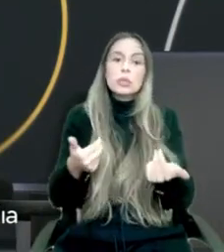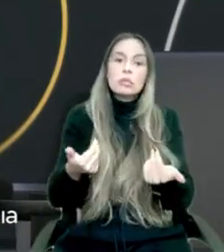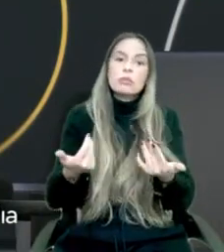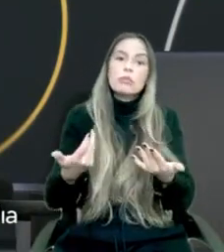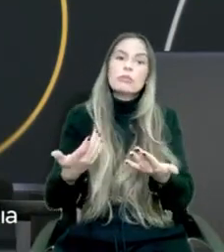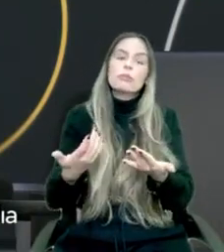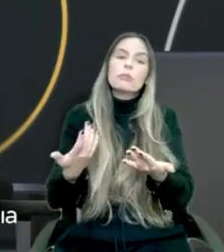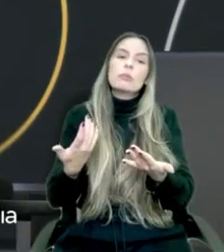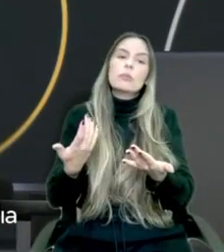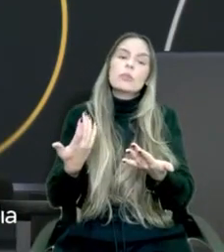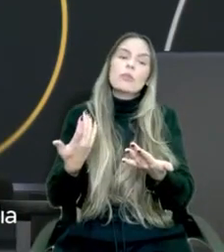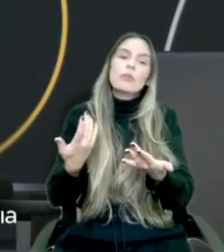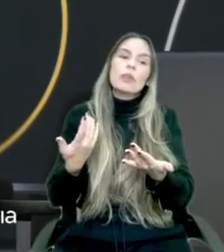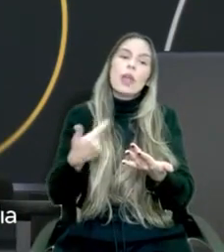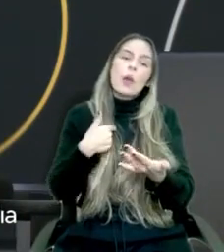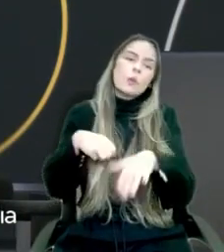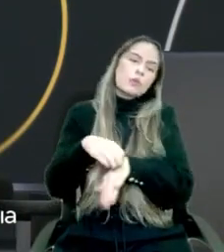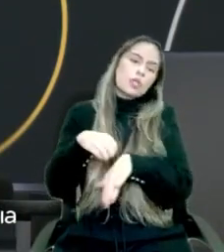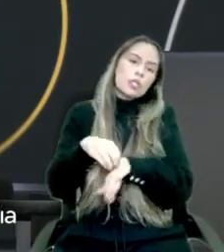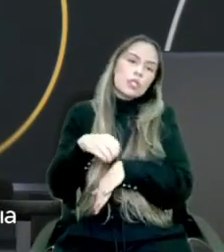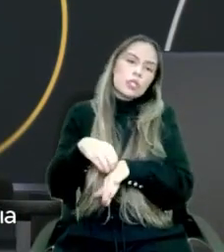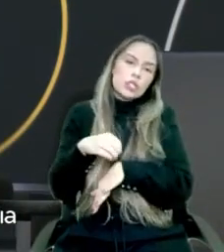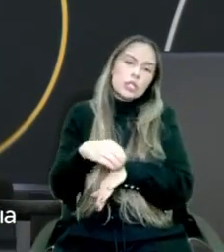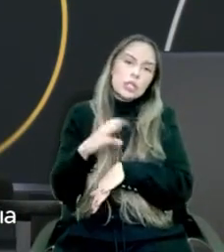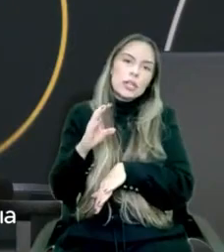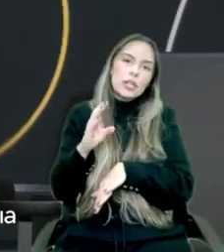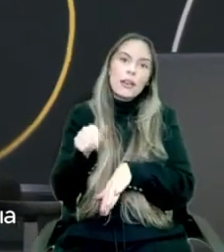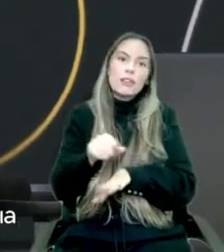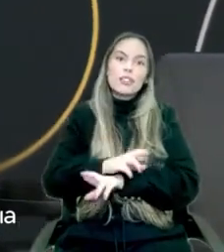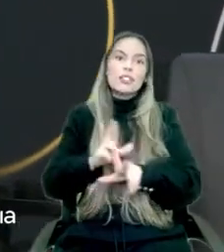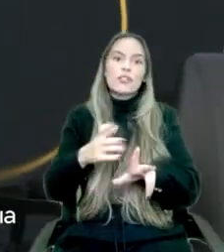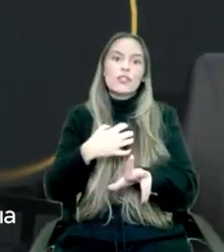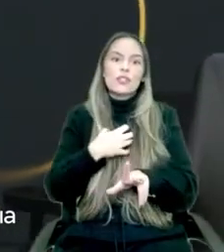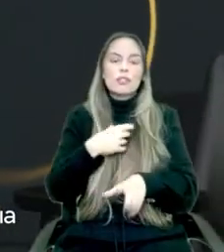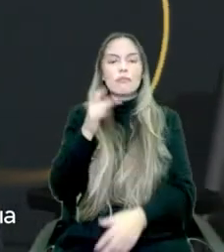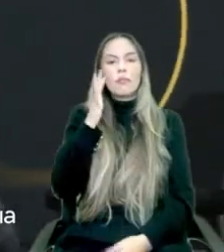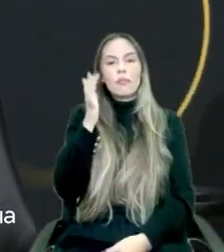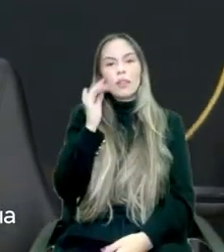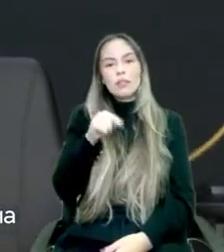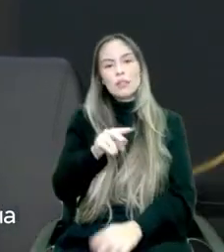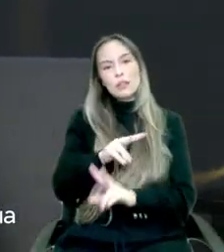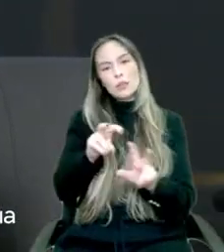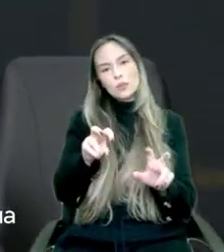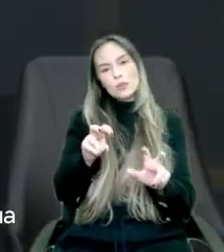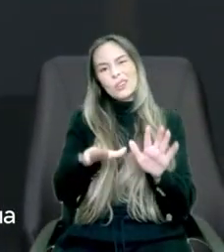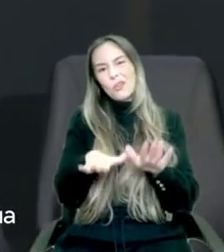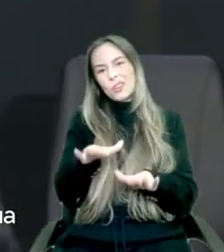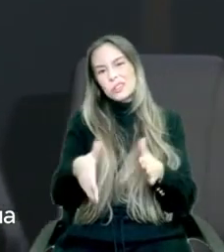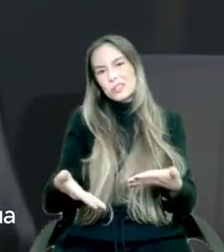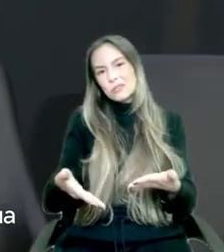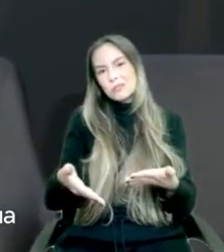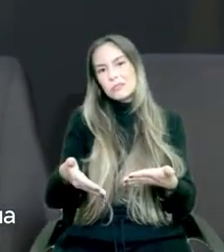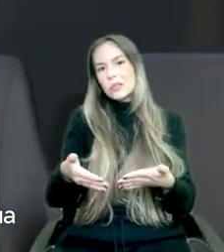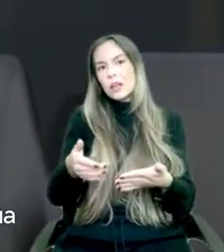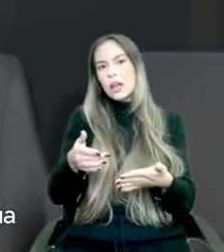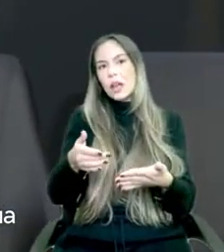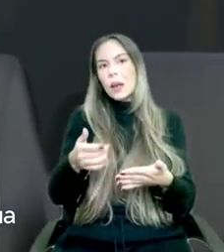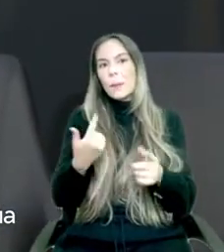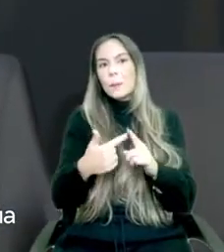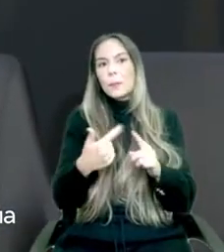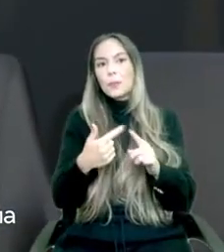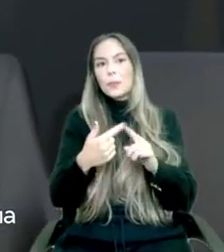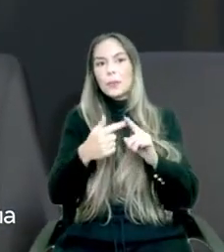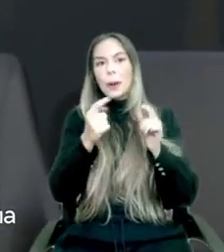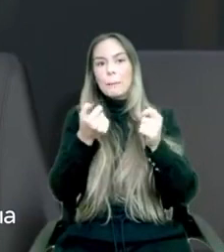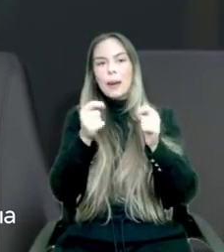So I would suggest there's a different way of thinking about this, perhaps, that frames it a little bit better. The idea